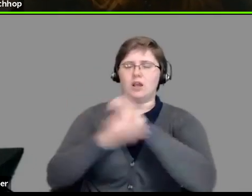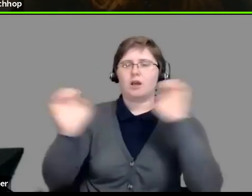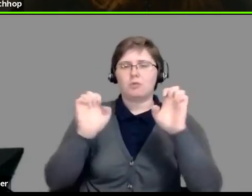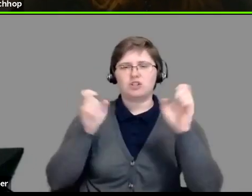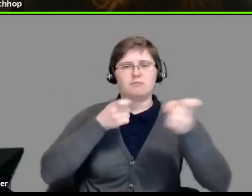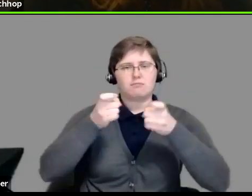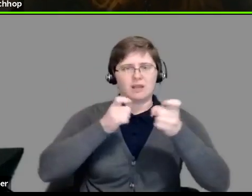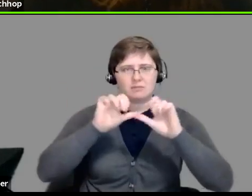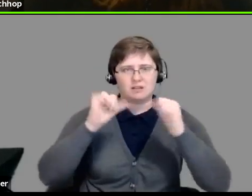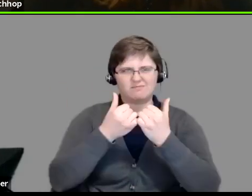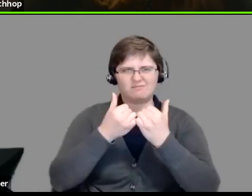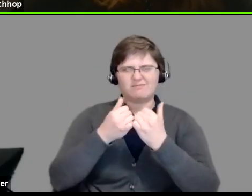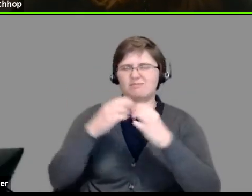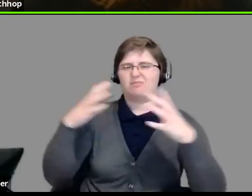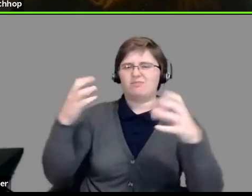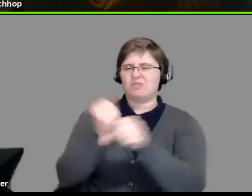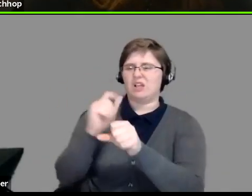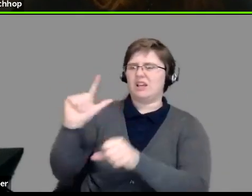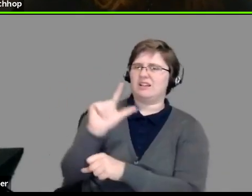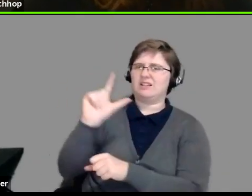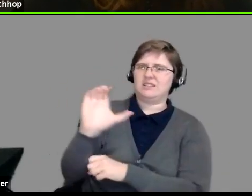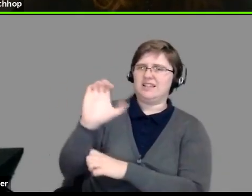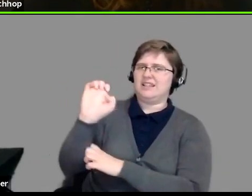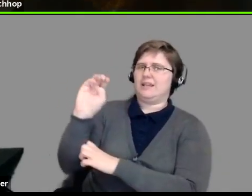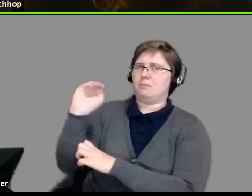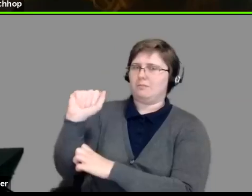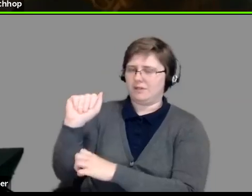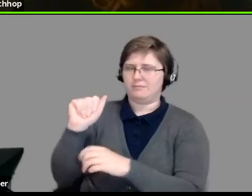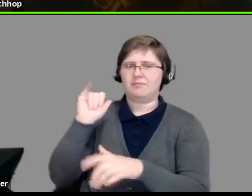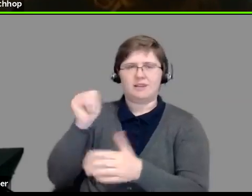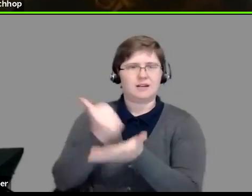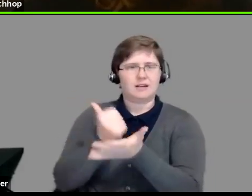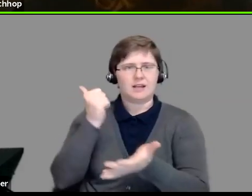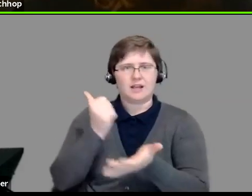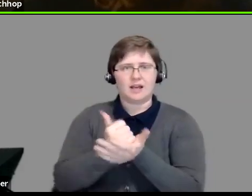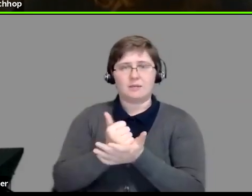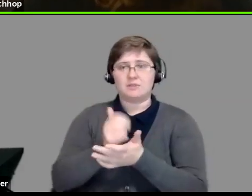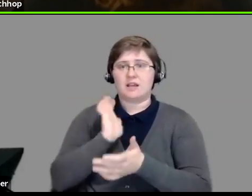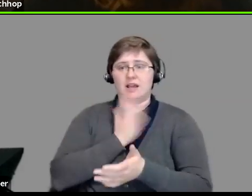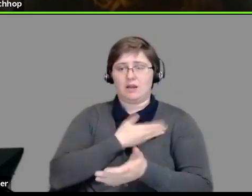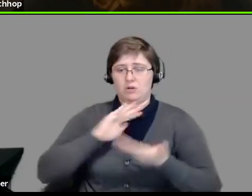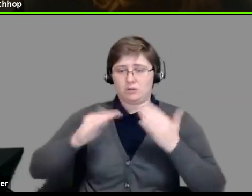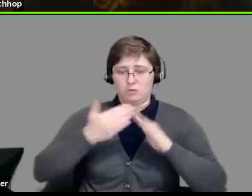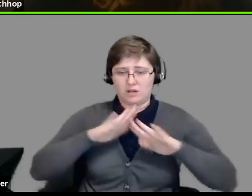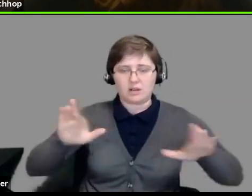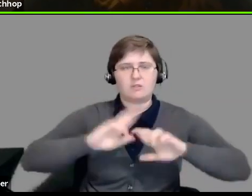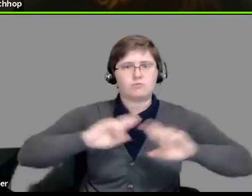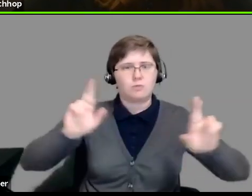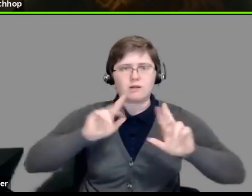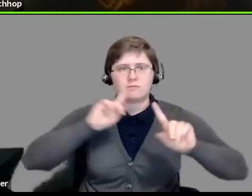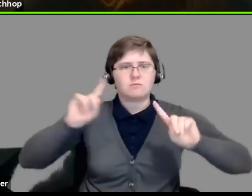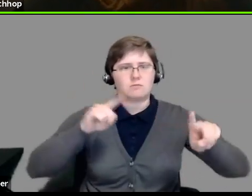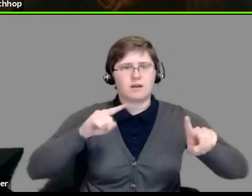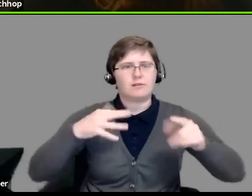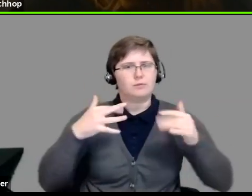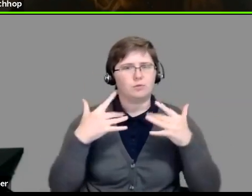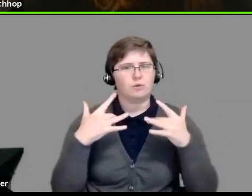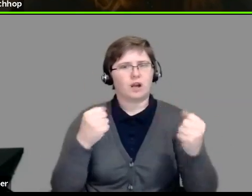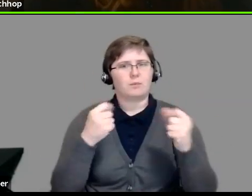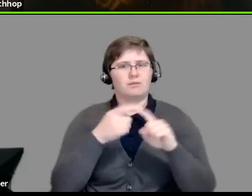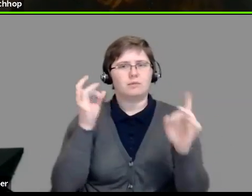Lucas County EMA assists the Lucas County community in preparing for, responding to, and recovering